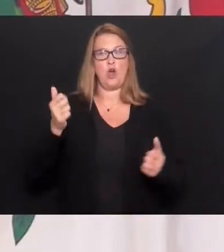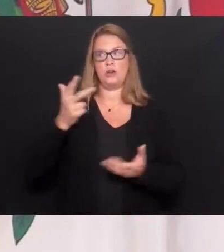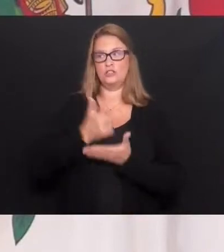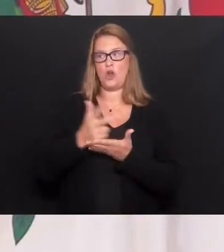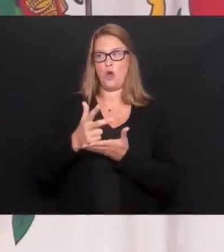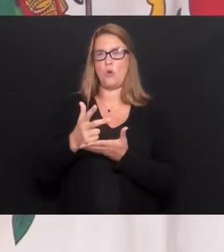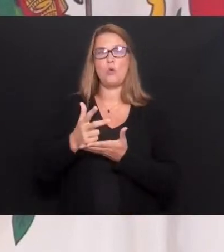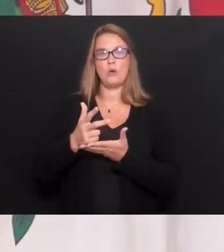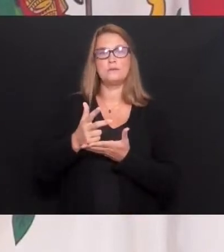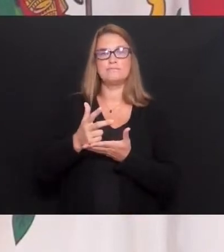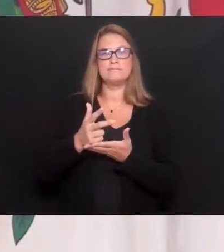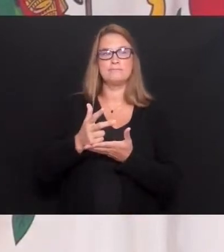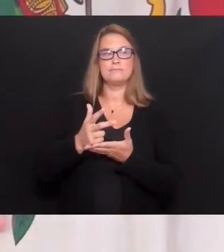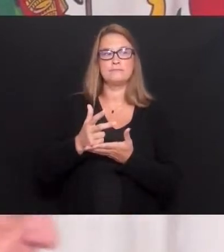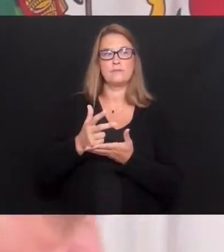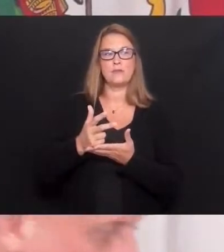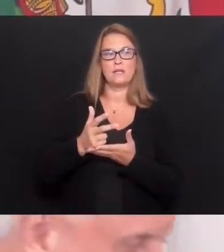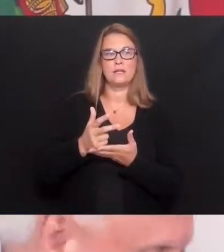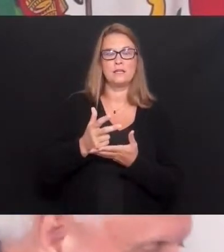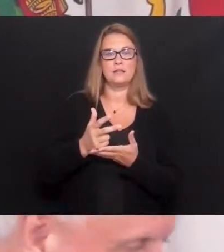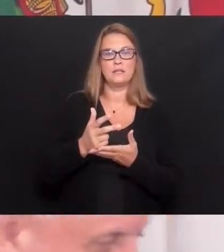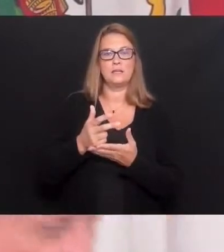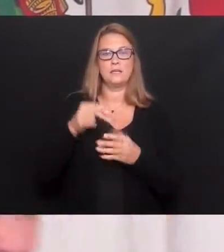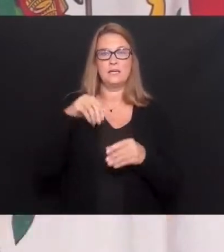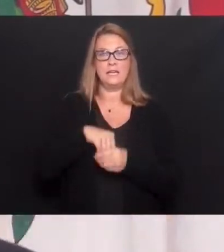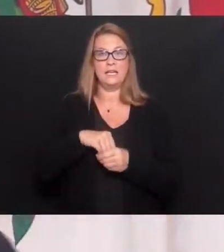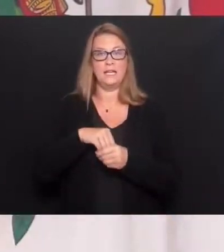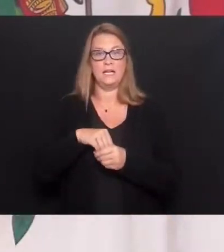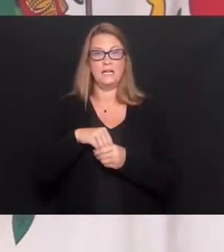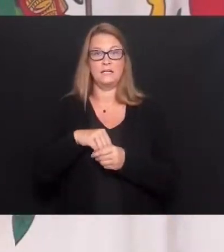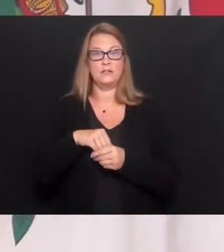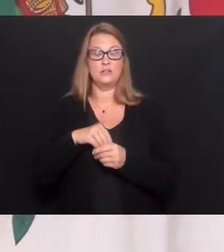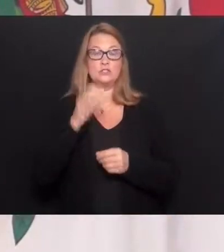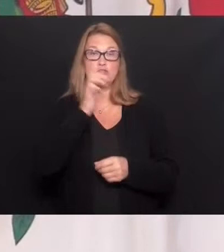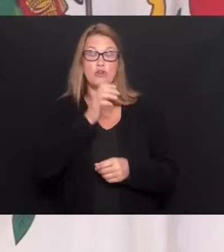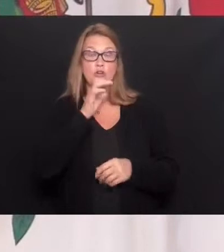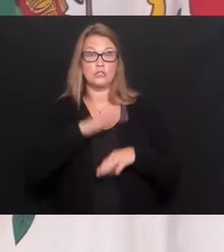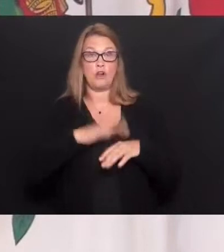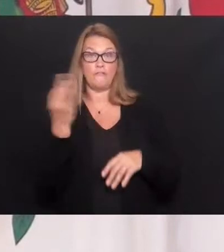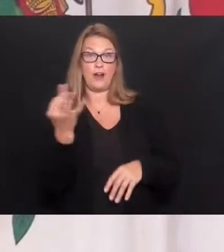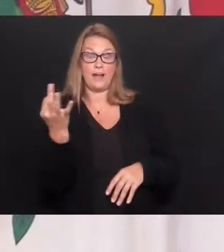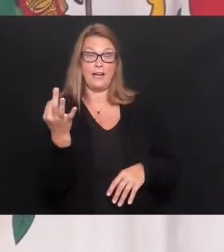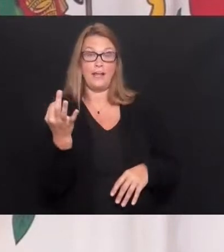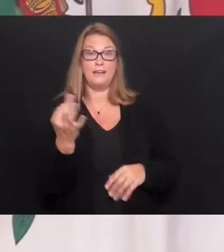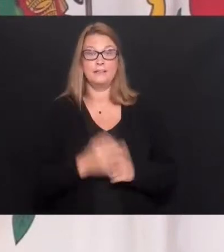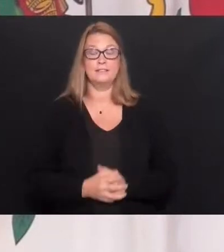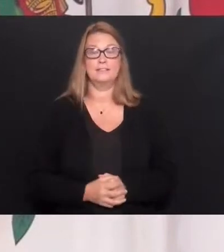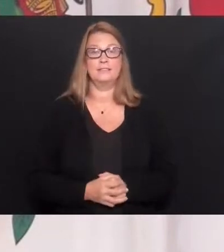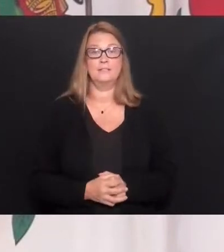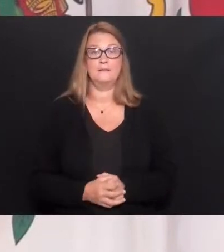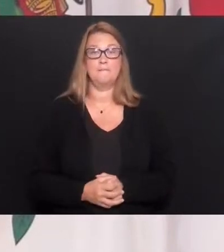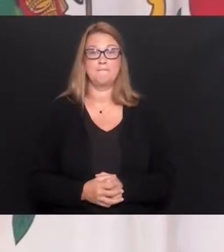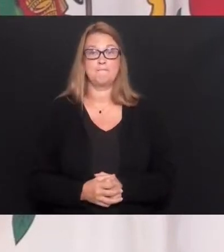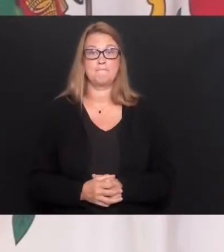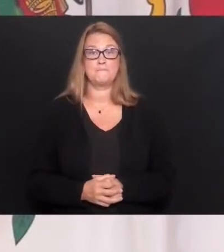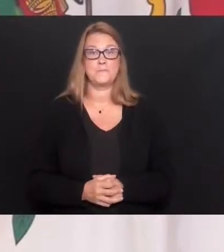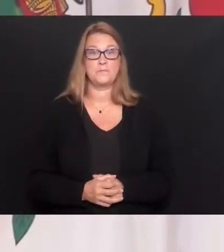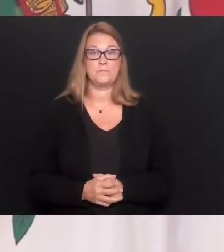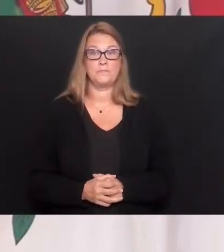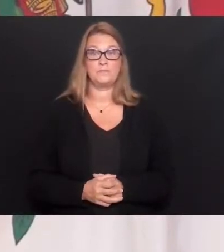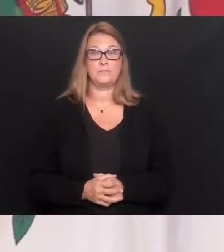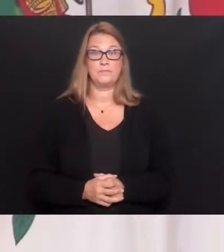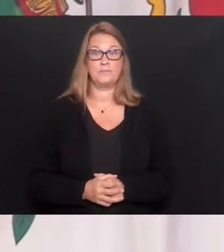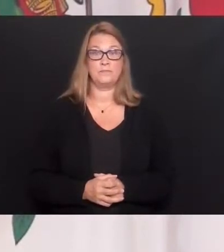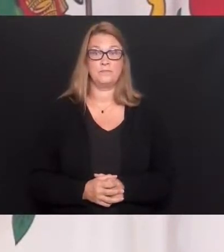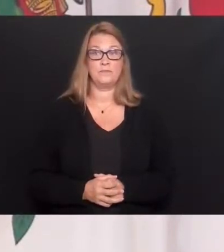And we're going to do it right here on Friday. And so we got that going